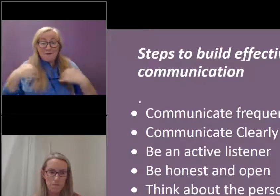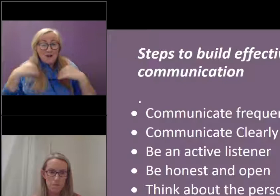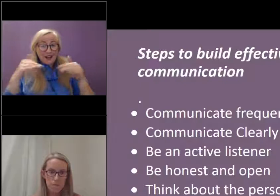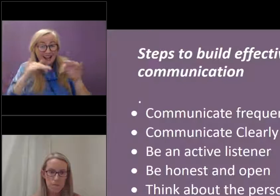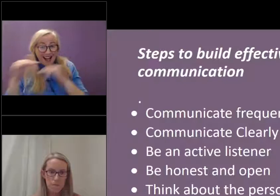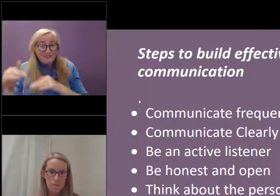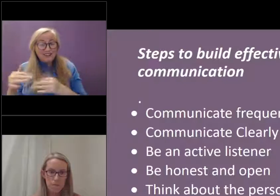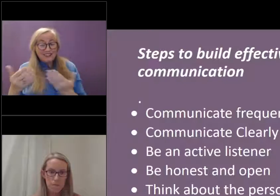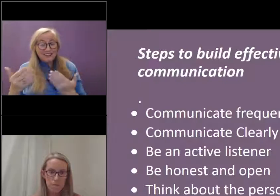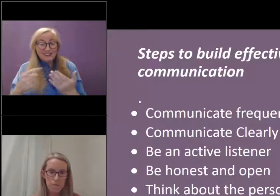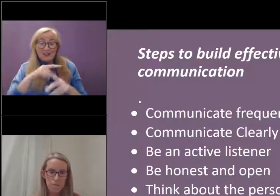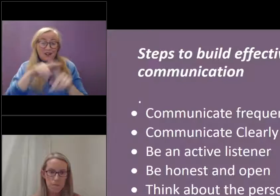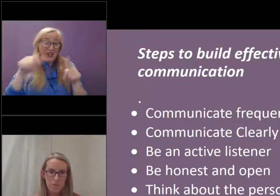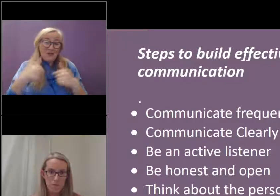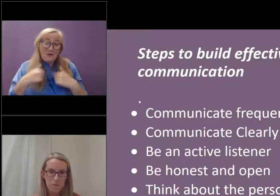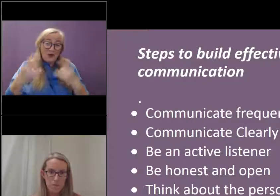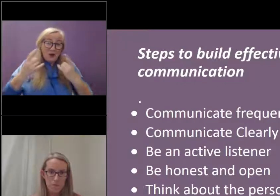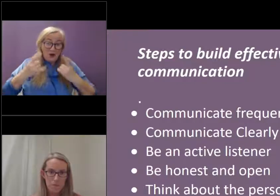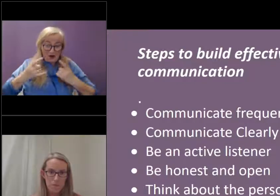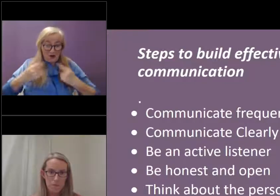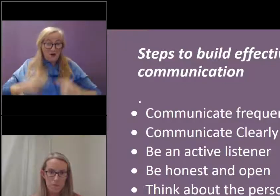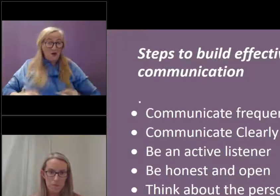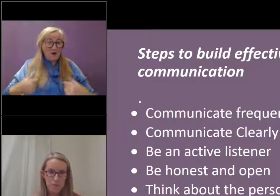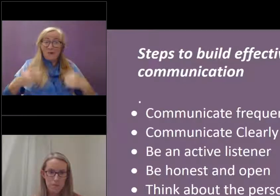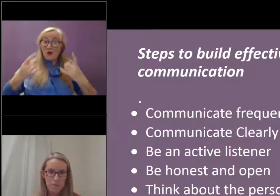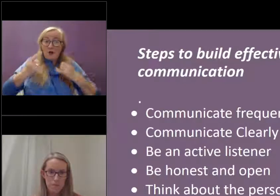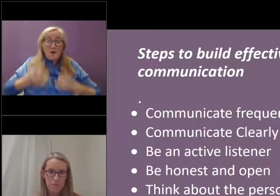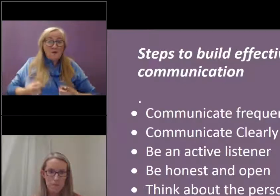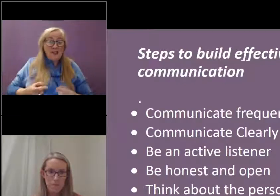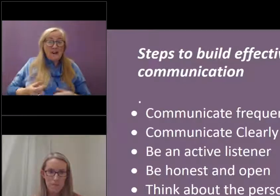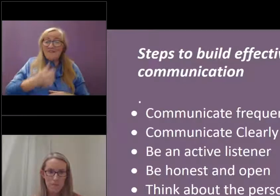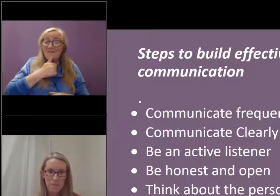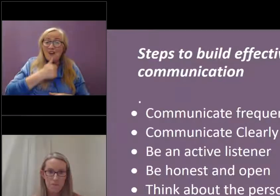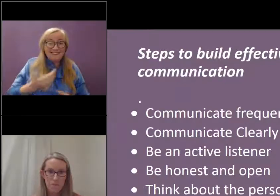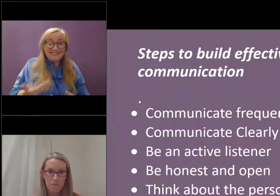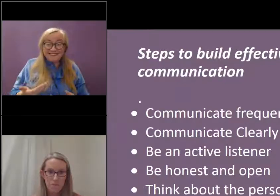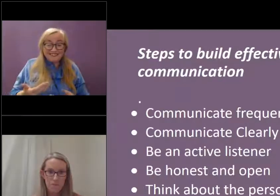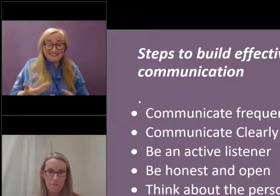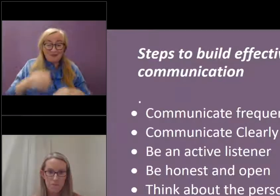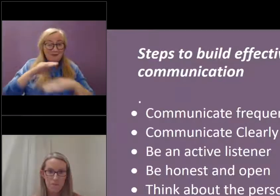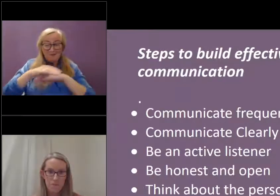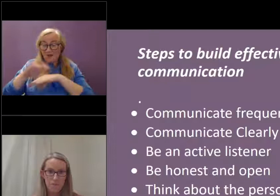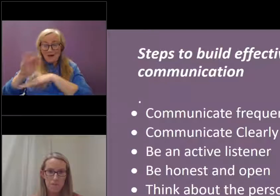human first before you're a parent or a teacher or a sibling.